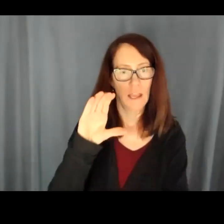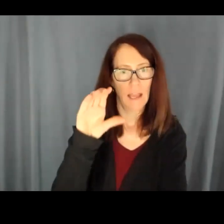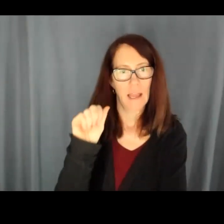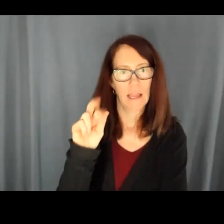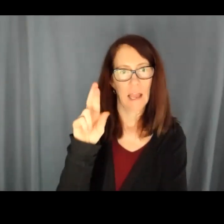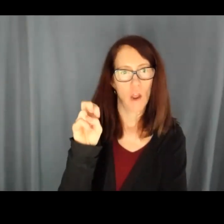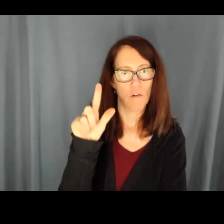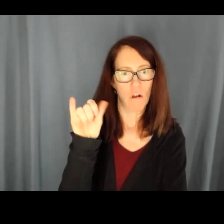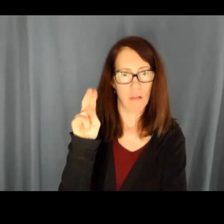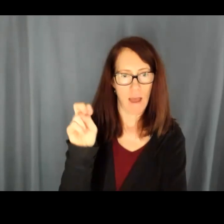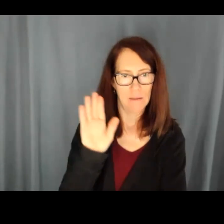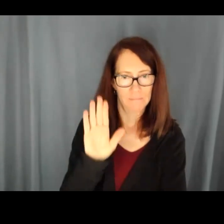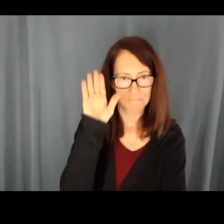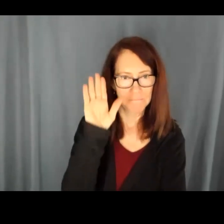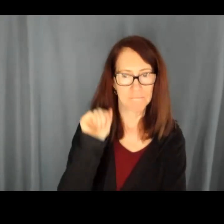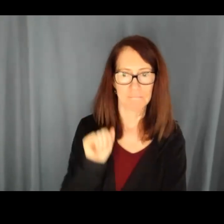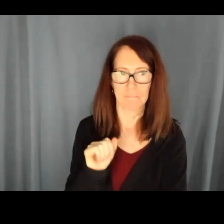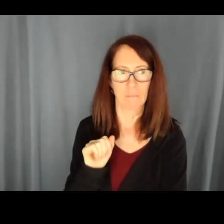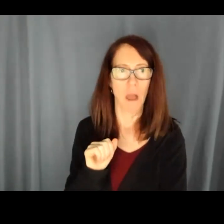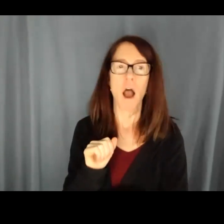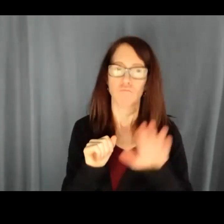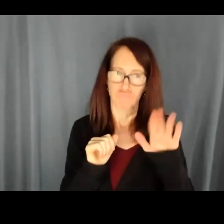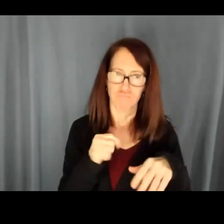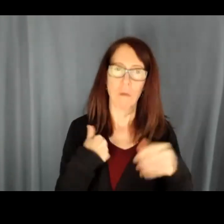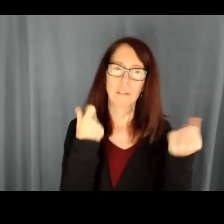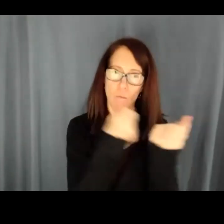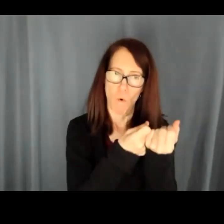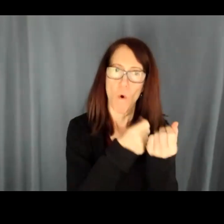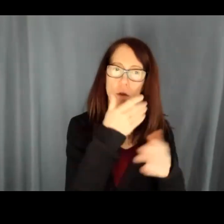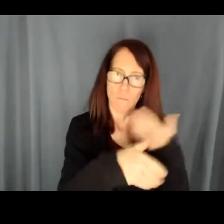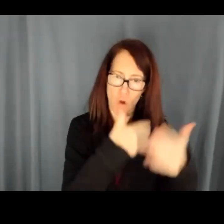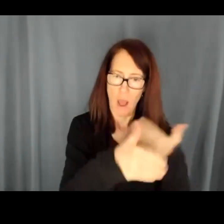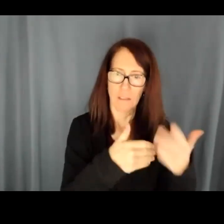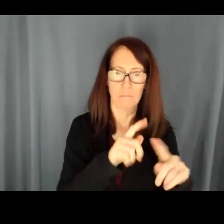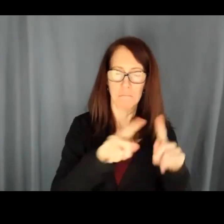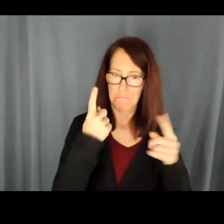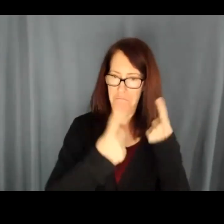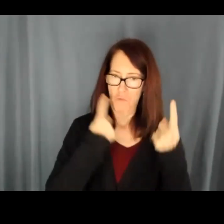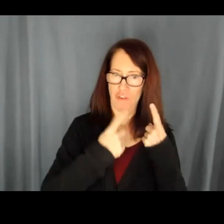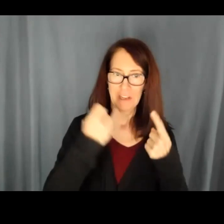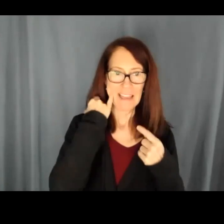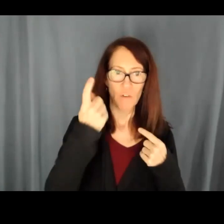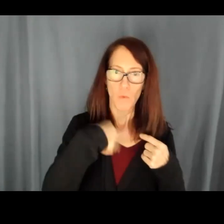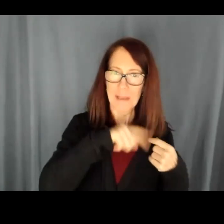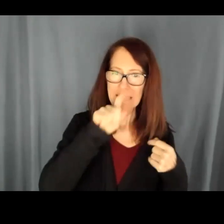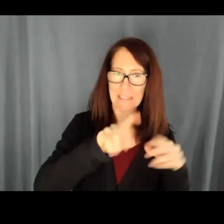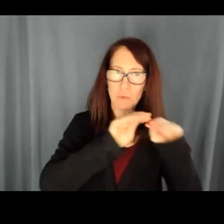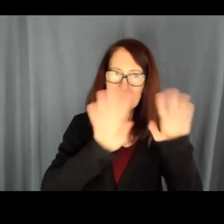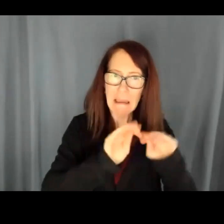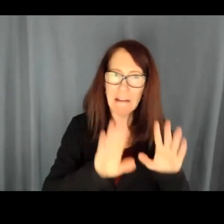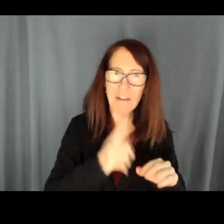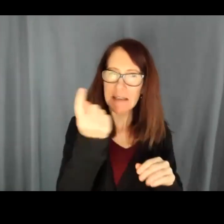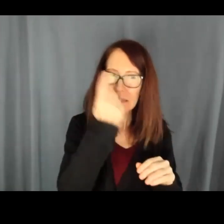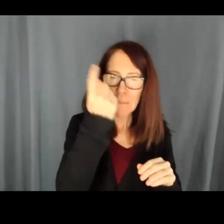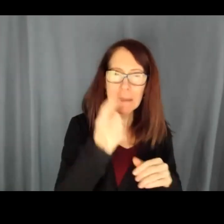have clarifying questions along the way, is that something that we can again reach out to you for, or does